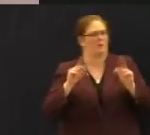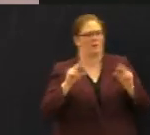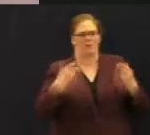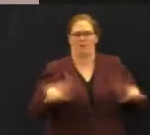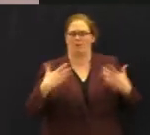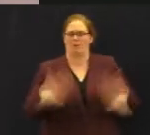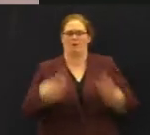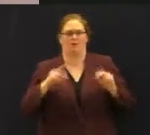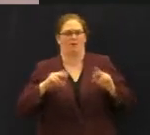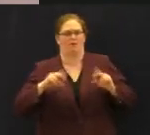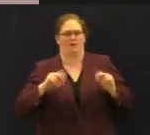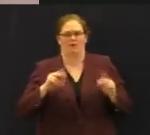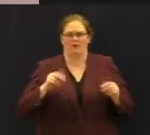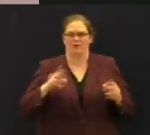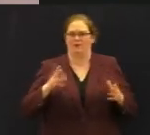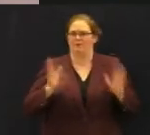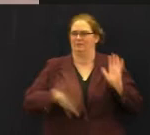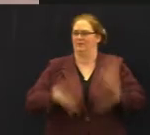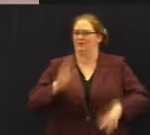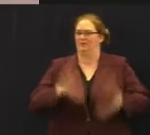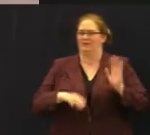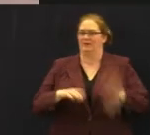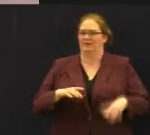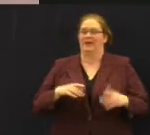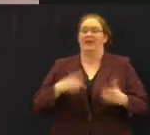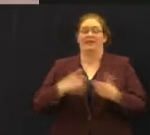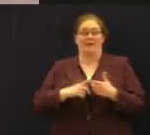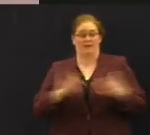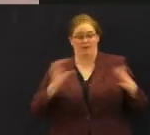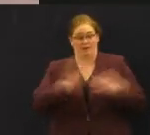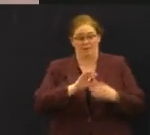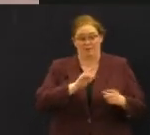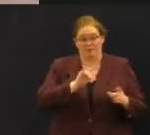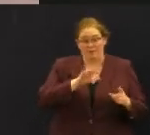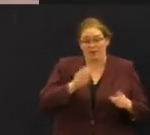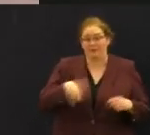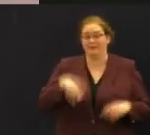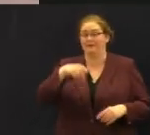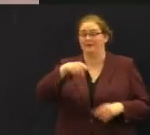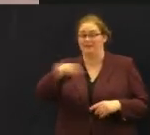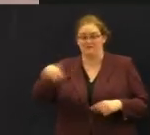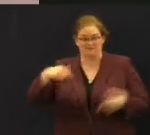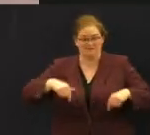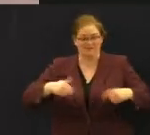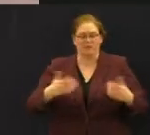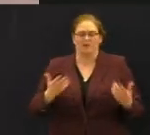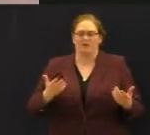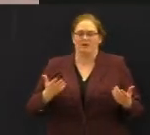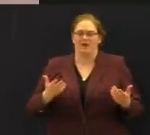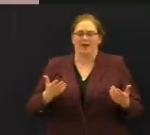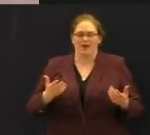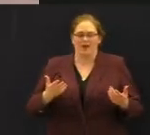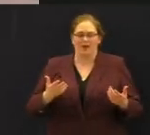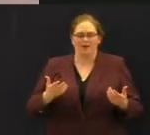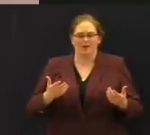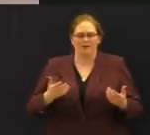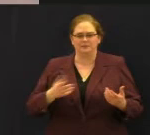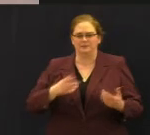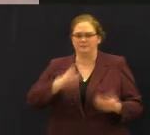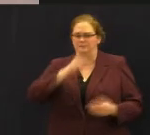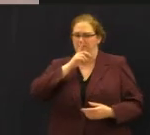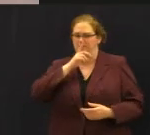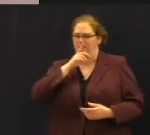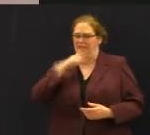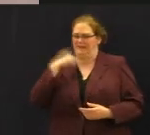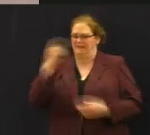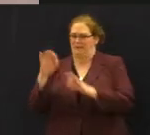do with it. And then I got hooked up with Bonnie and Dee, and didn't tell any of my family